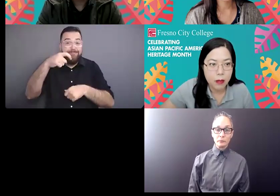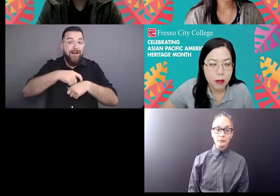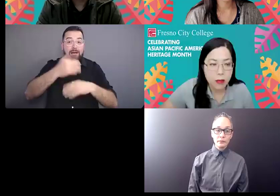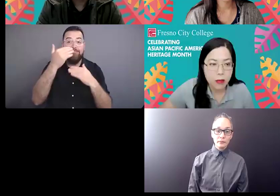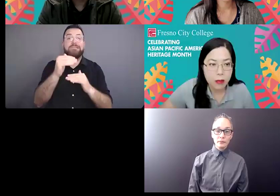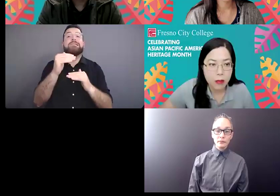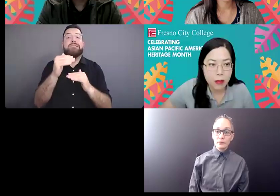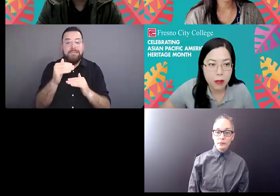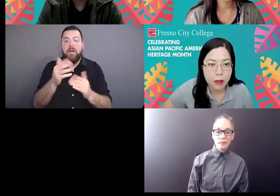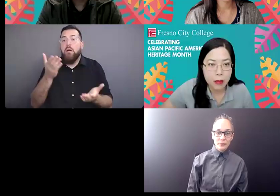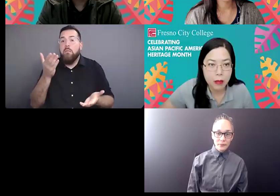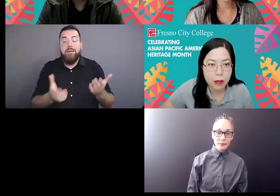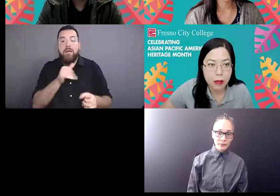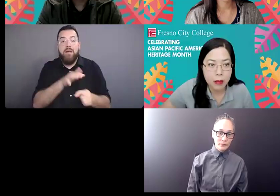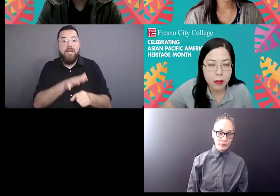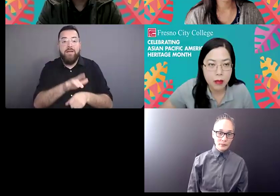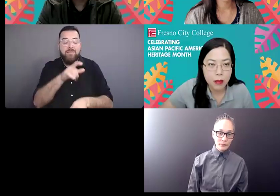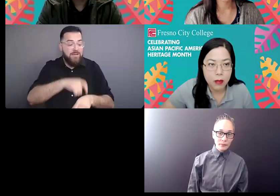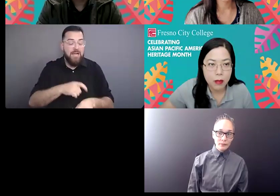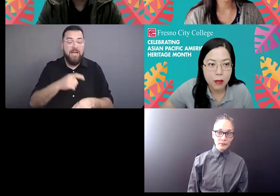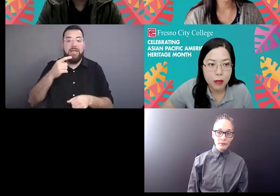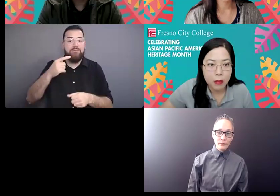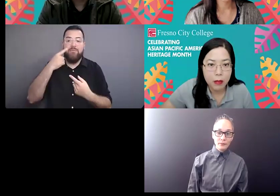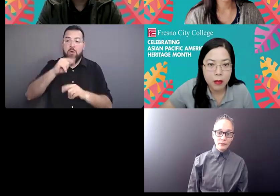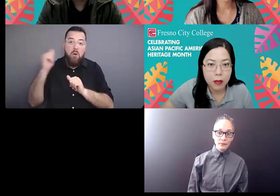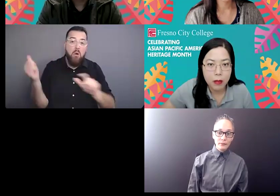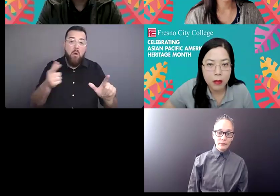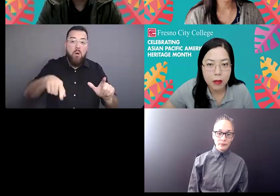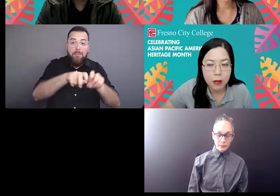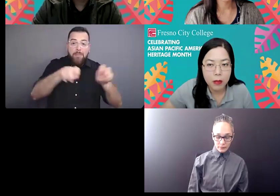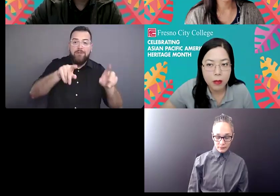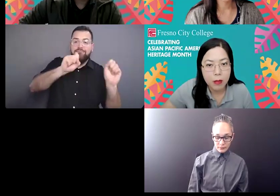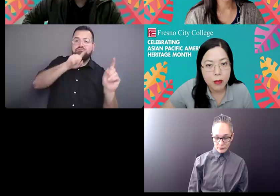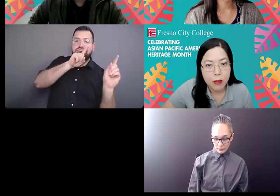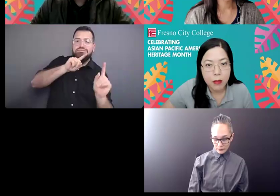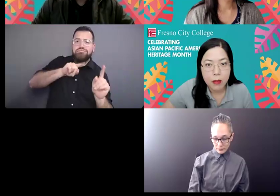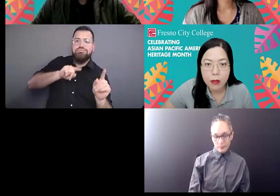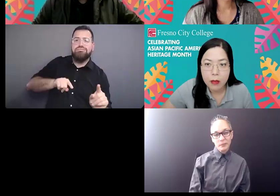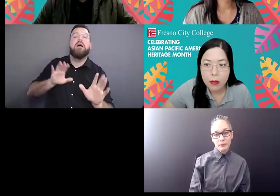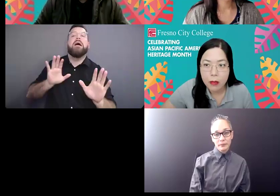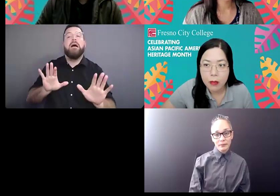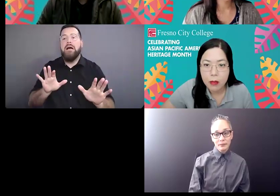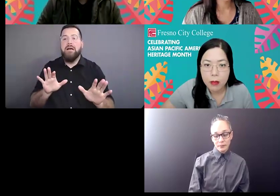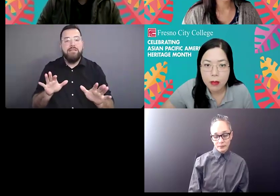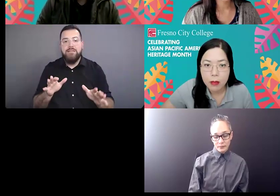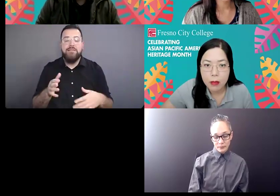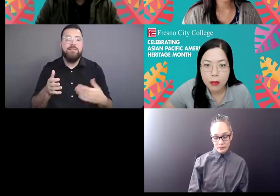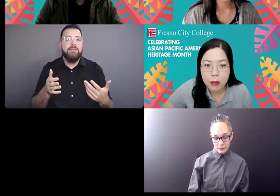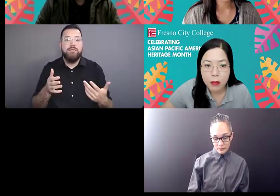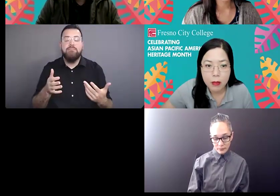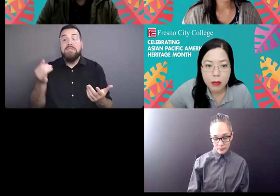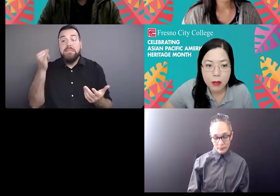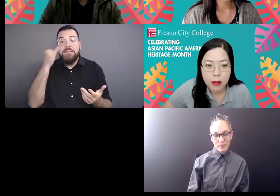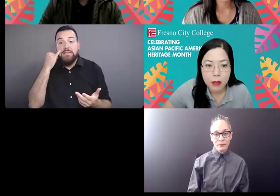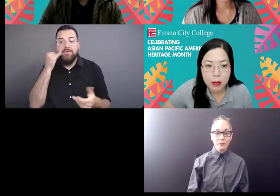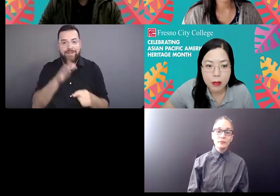not be able to hear responses from all of the panelists for each of the questions. But if we